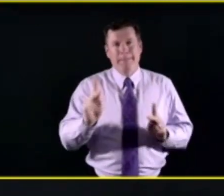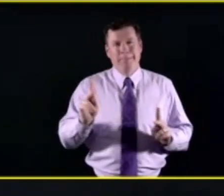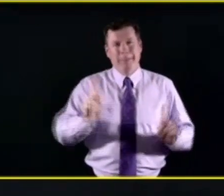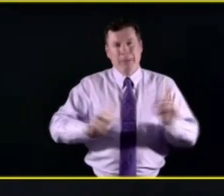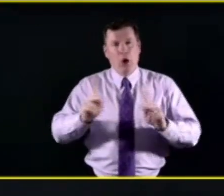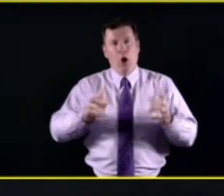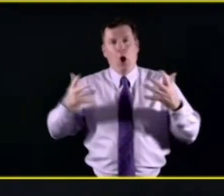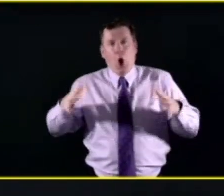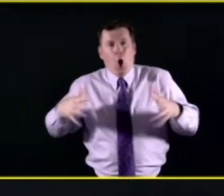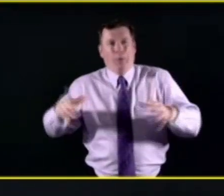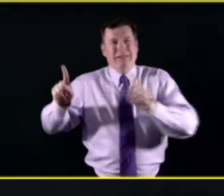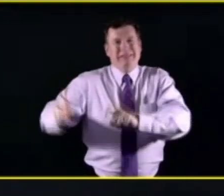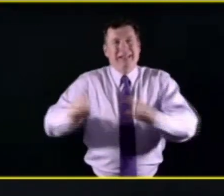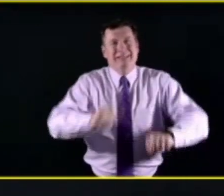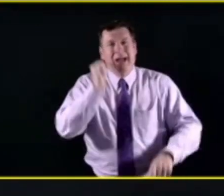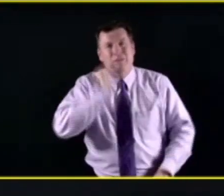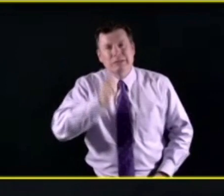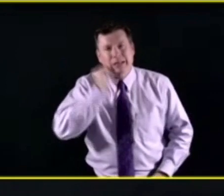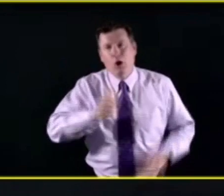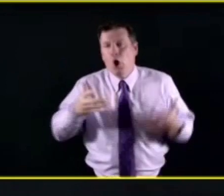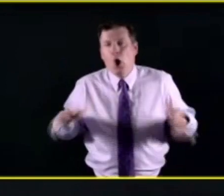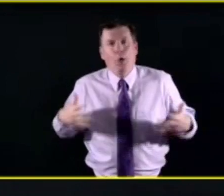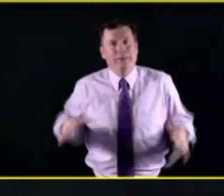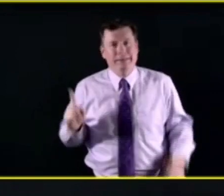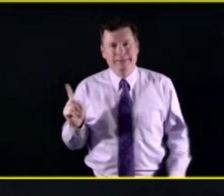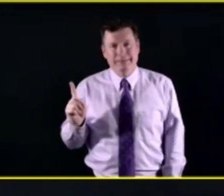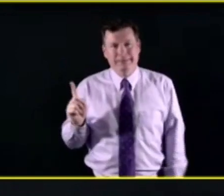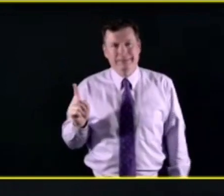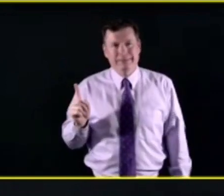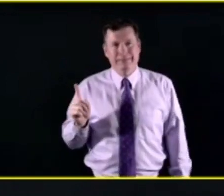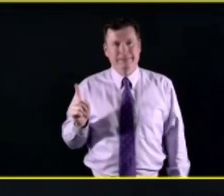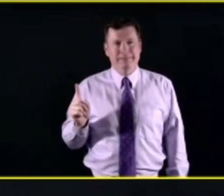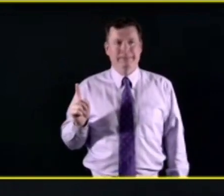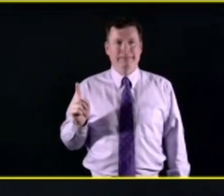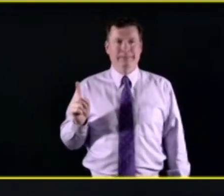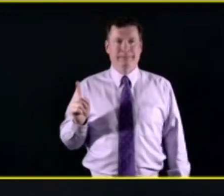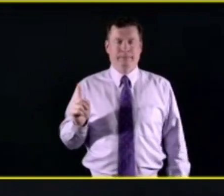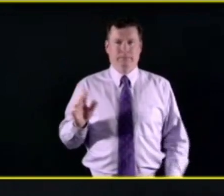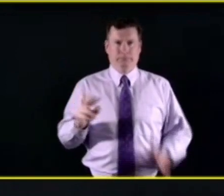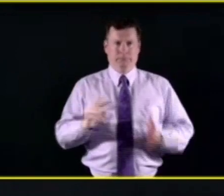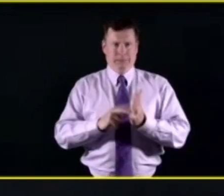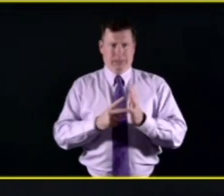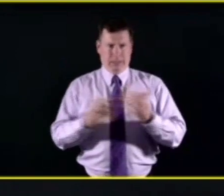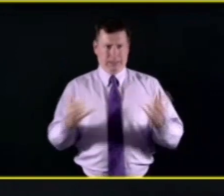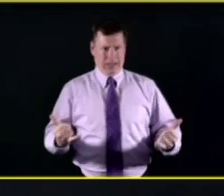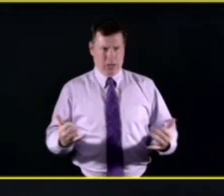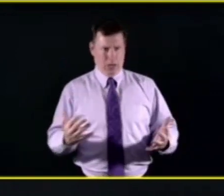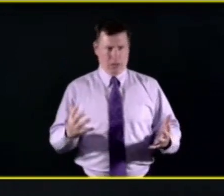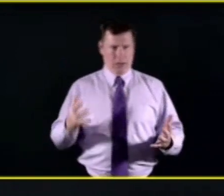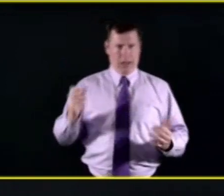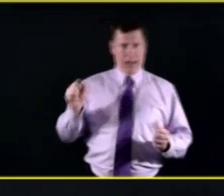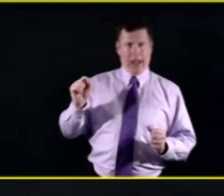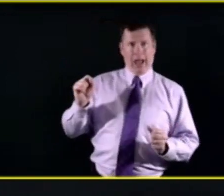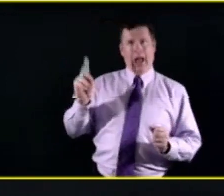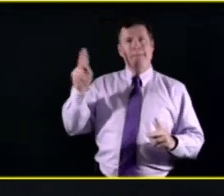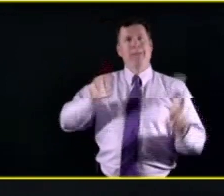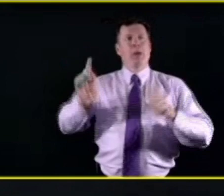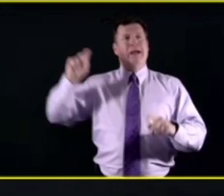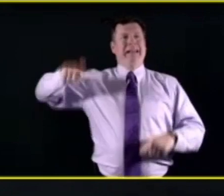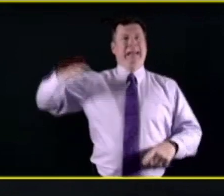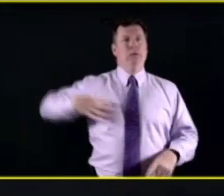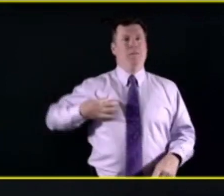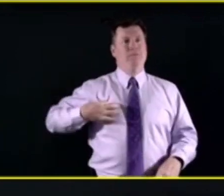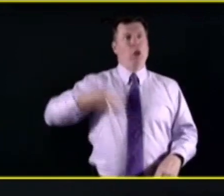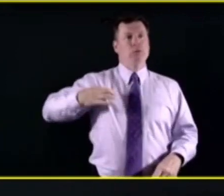going to need to be a part of this study in order to make it work as quickly and efficiently as possible?